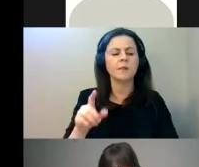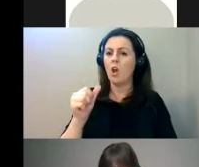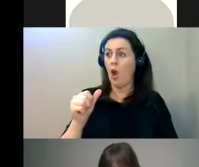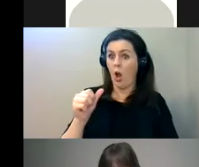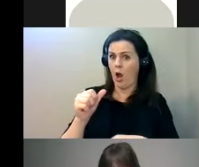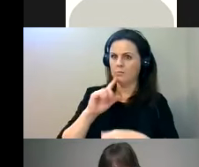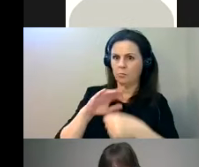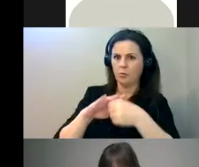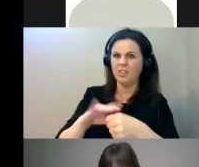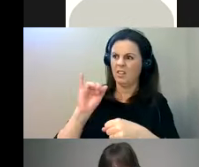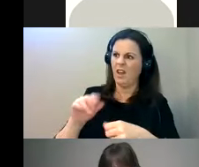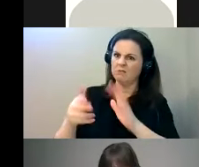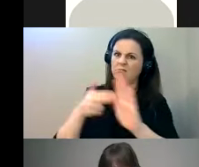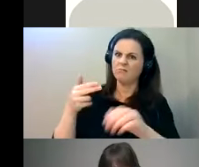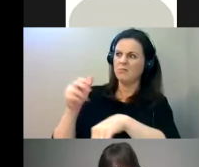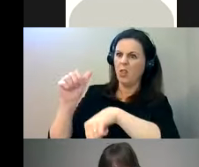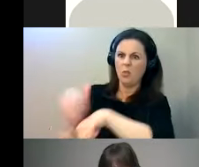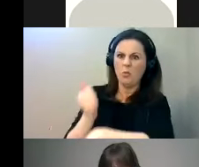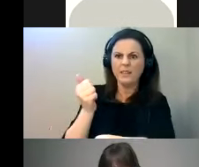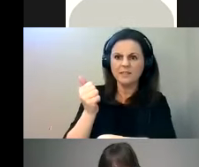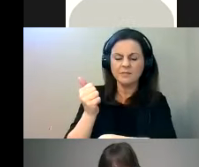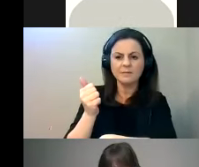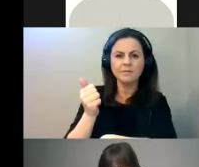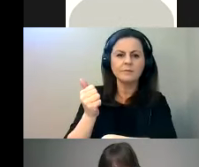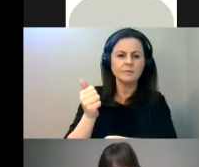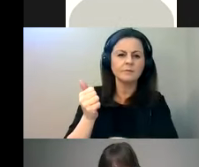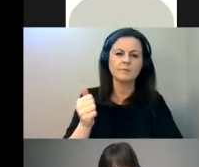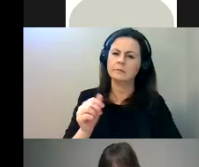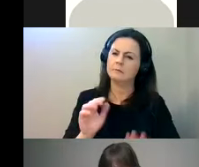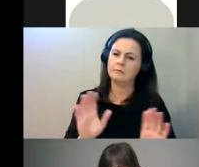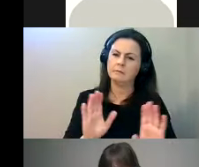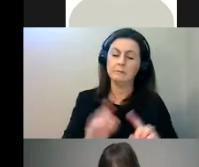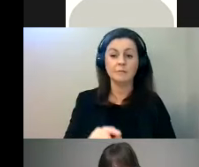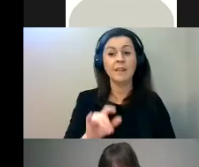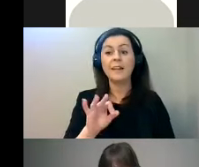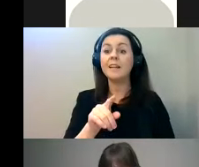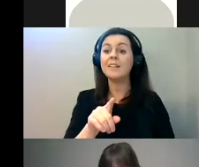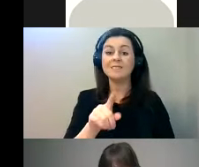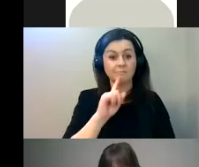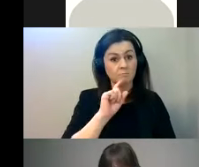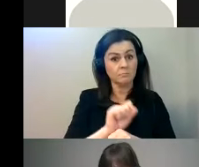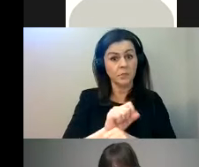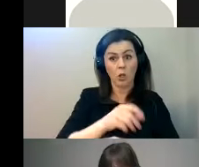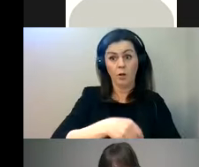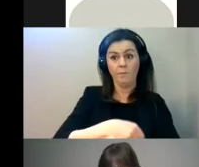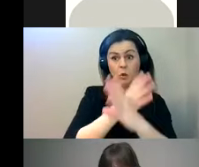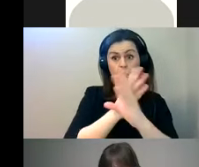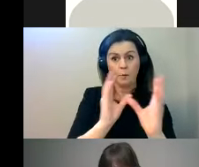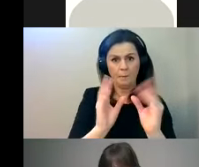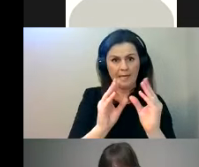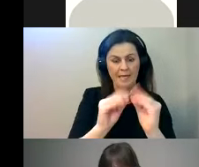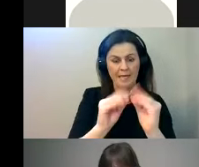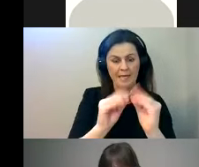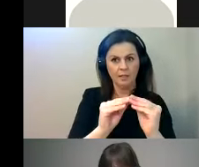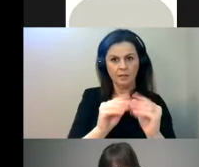threat. So if you are doing a virtual meeting, you want to look at things like, is there